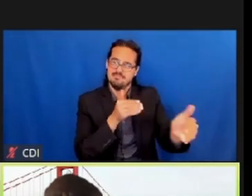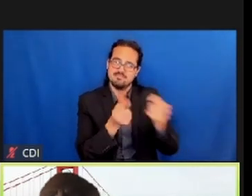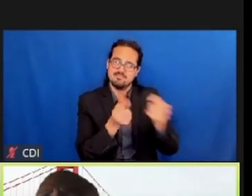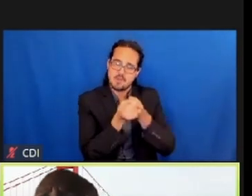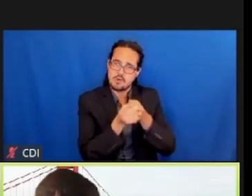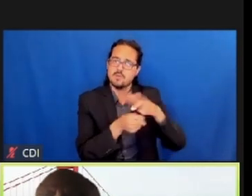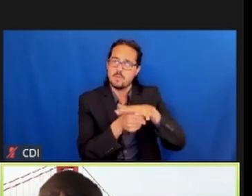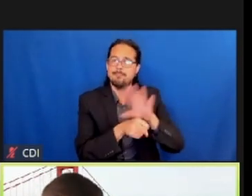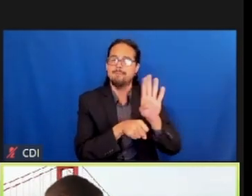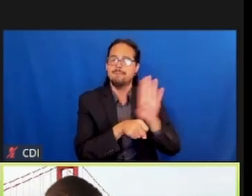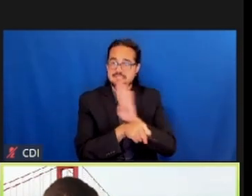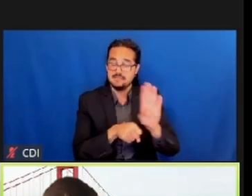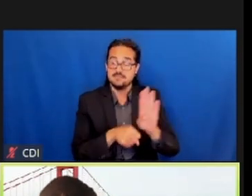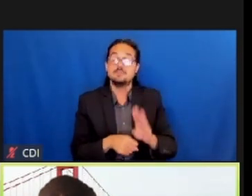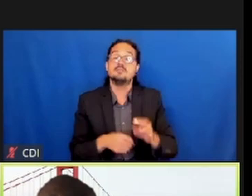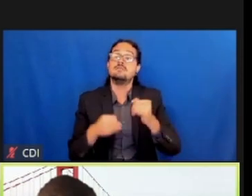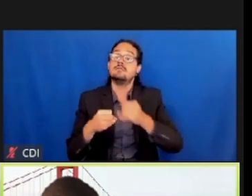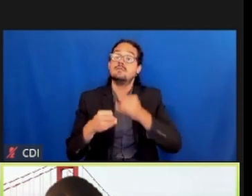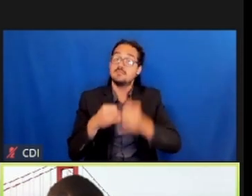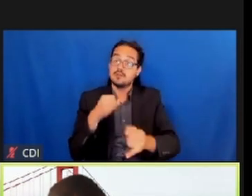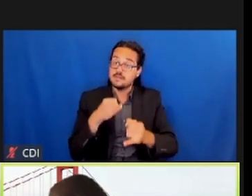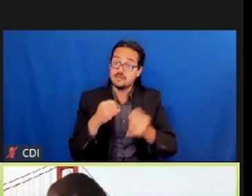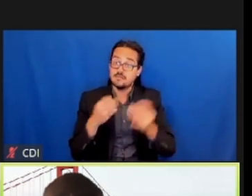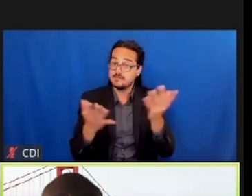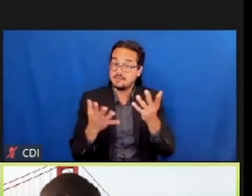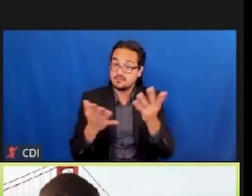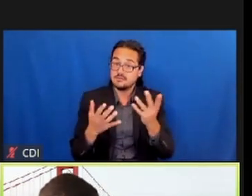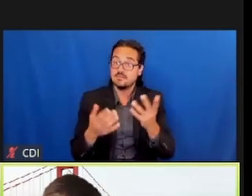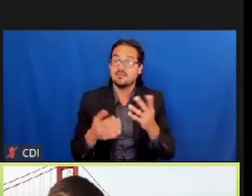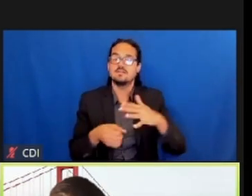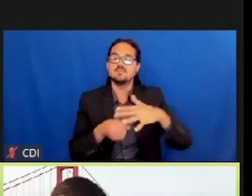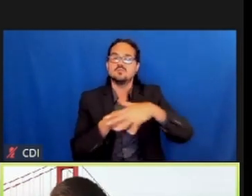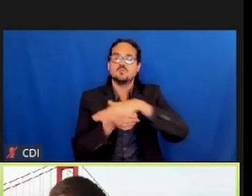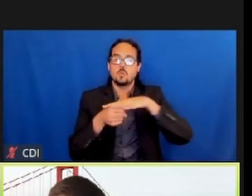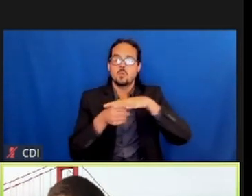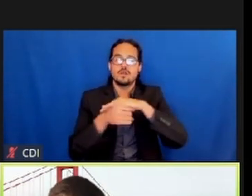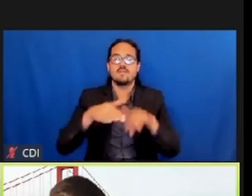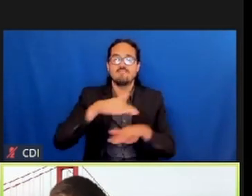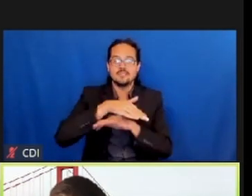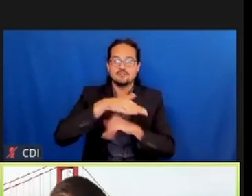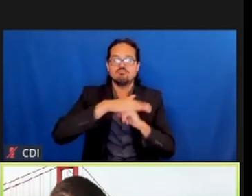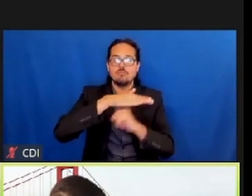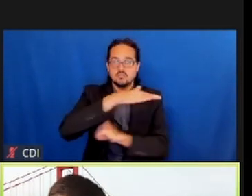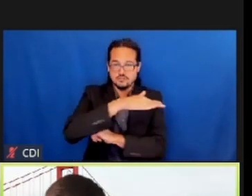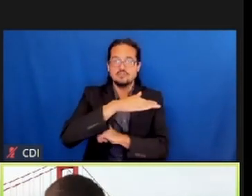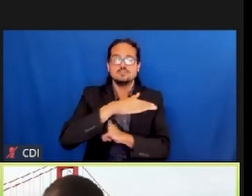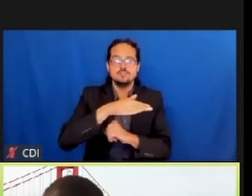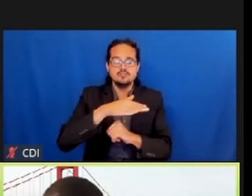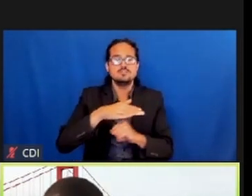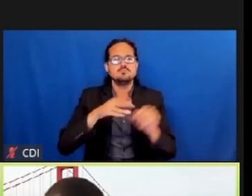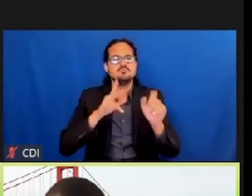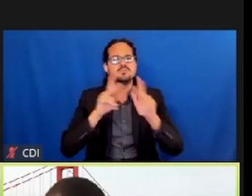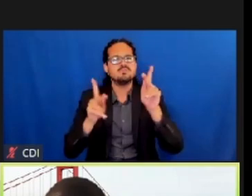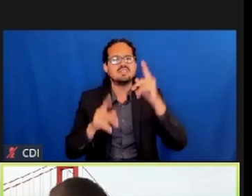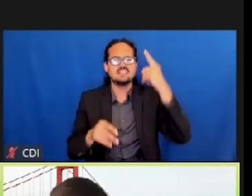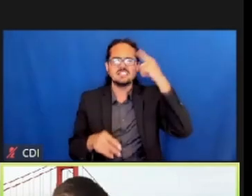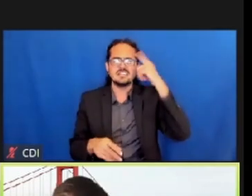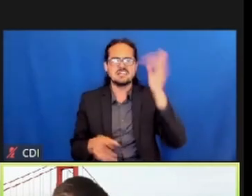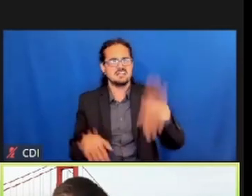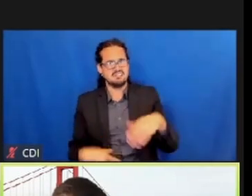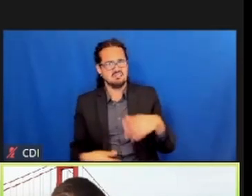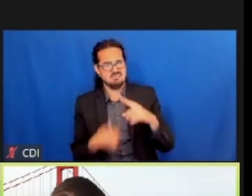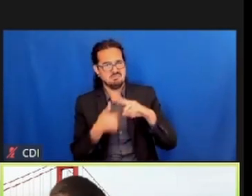A lot of people think it's just parklets, but how can we design our public and encourage our private spaces